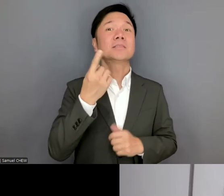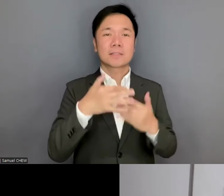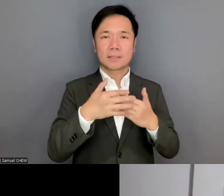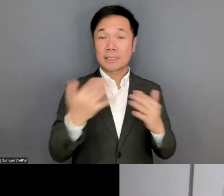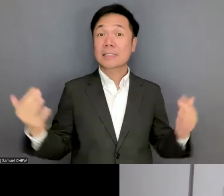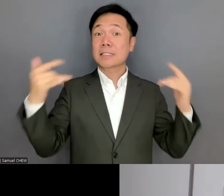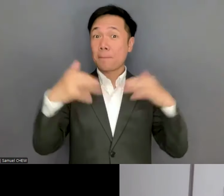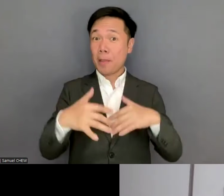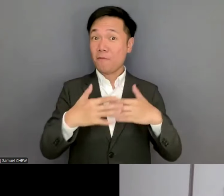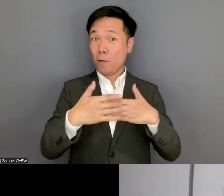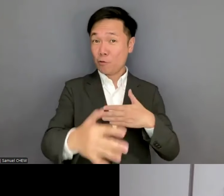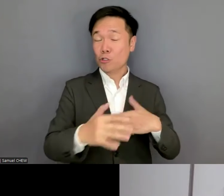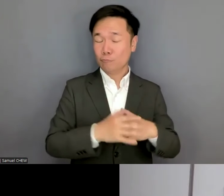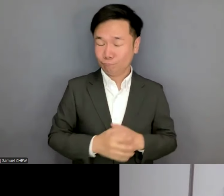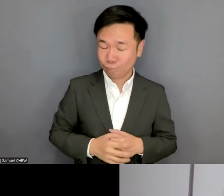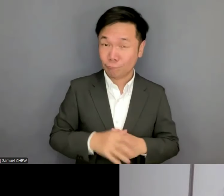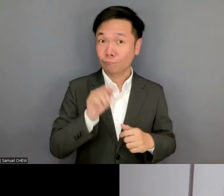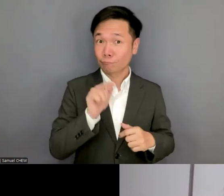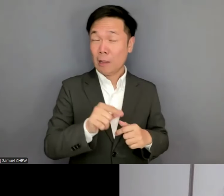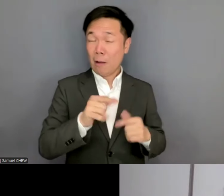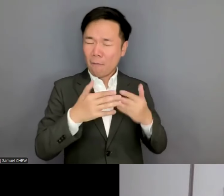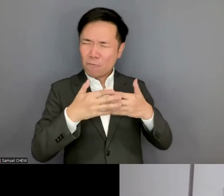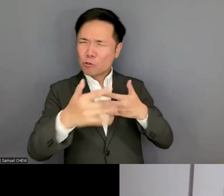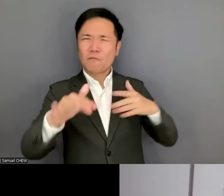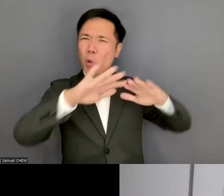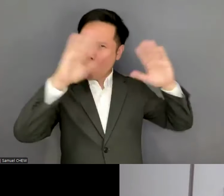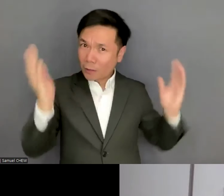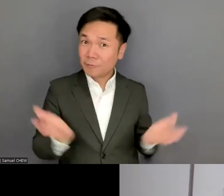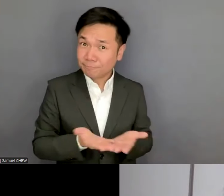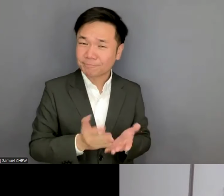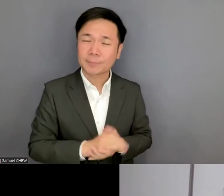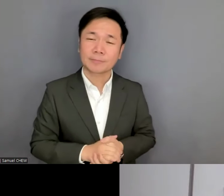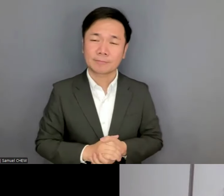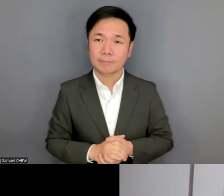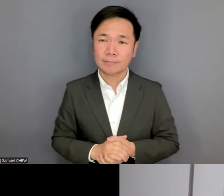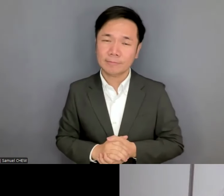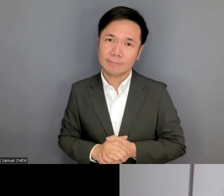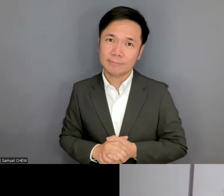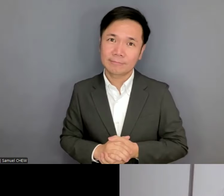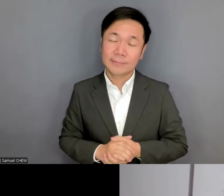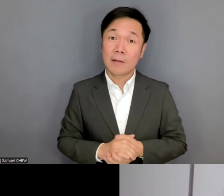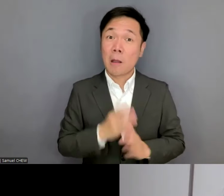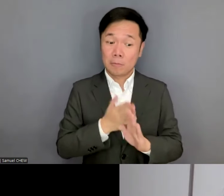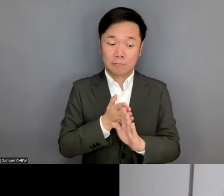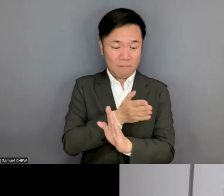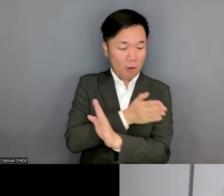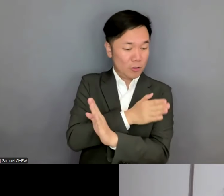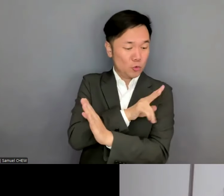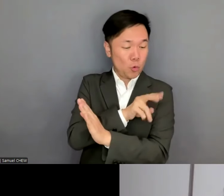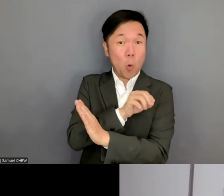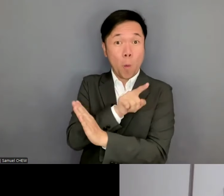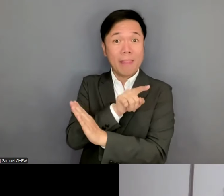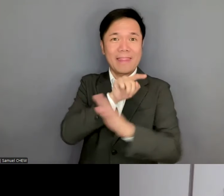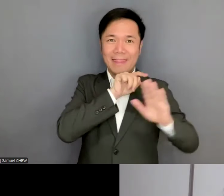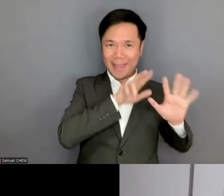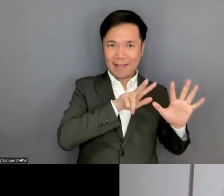global and de that was discapacidad en a 2018. global future, Sin embargo, the en continuation of the 2022 in se hace la primera 2018. cumbre global de juventud